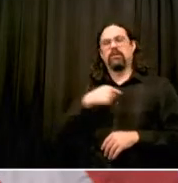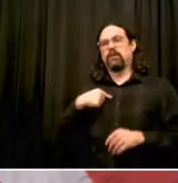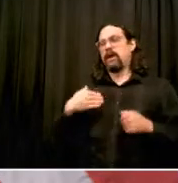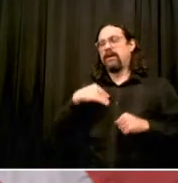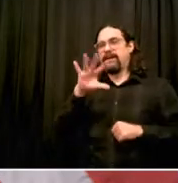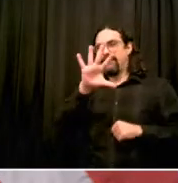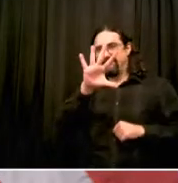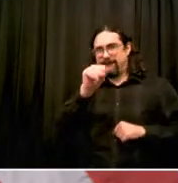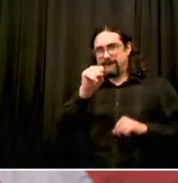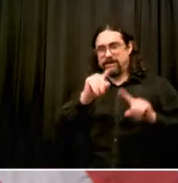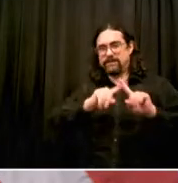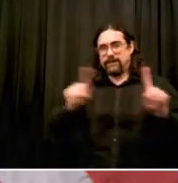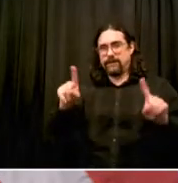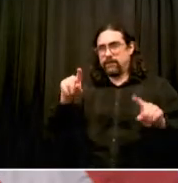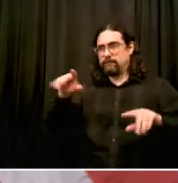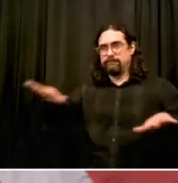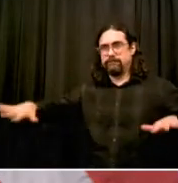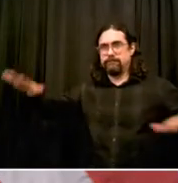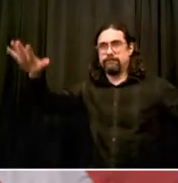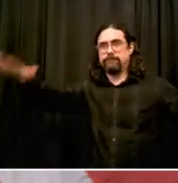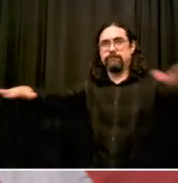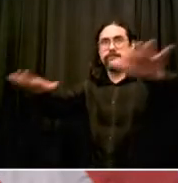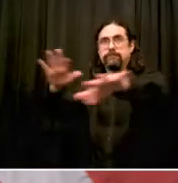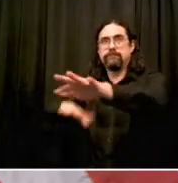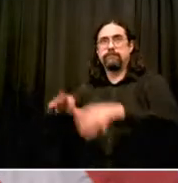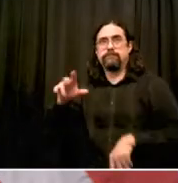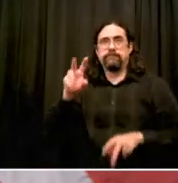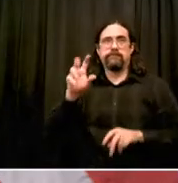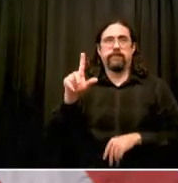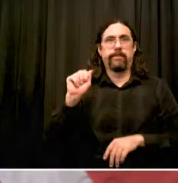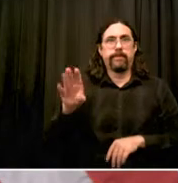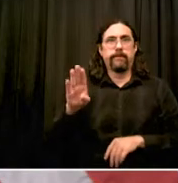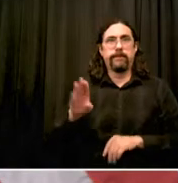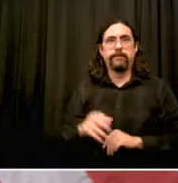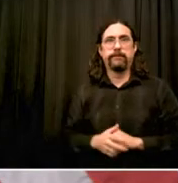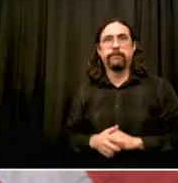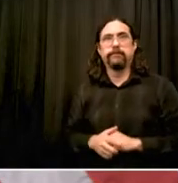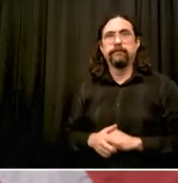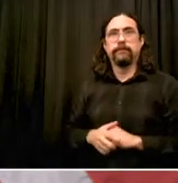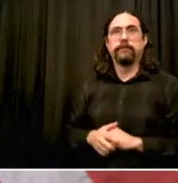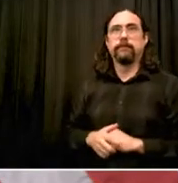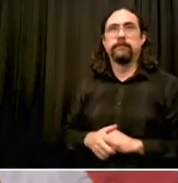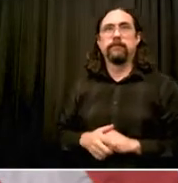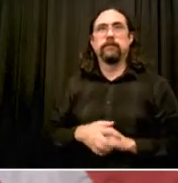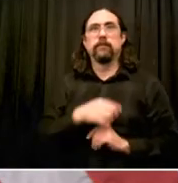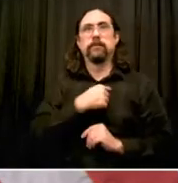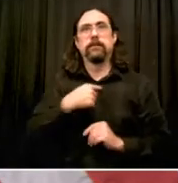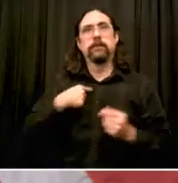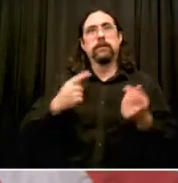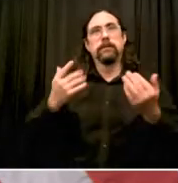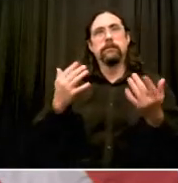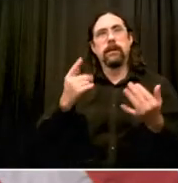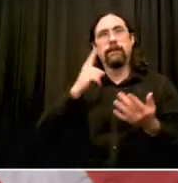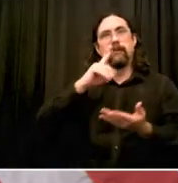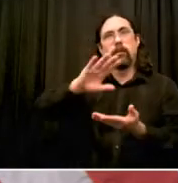substantial impact, and that will happen, our aim is within the next week. Dr. Varma, I don't know if there's anything you want to add.